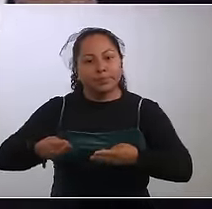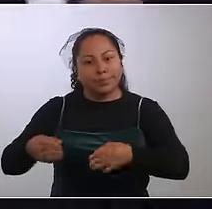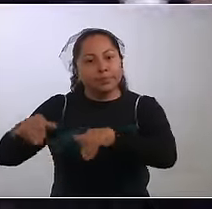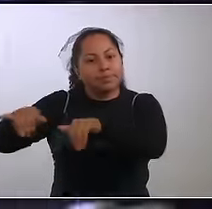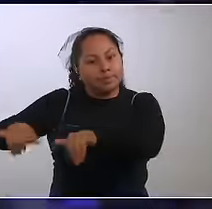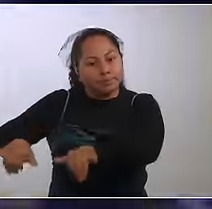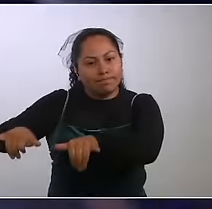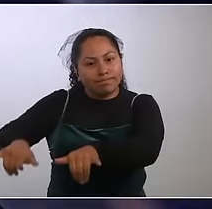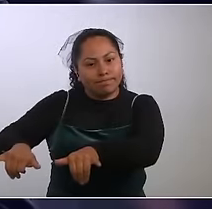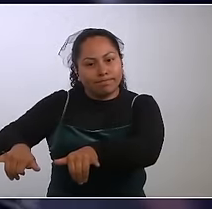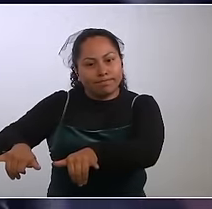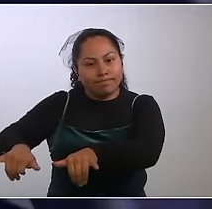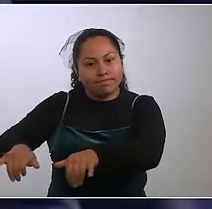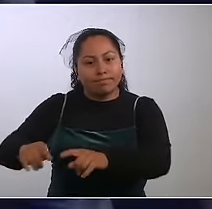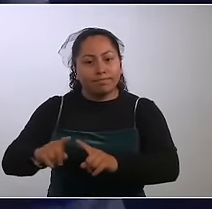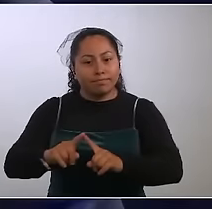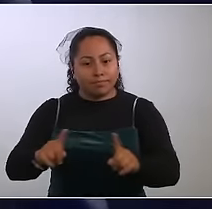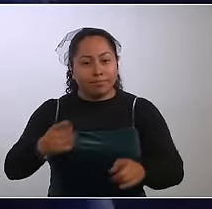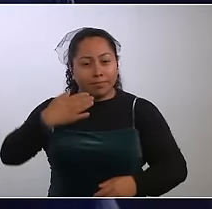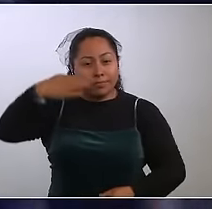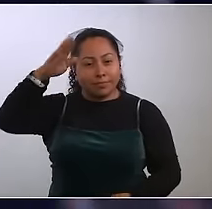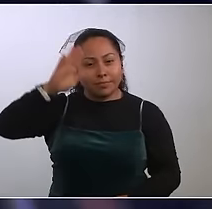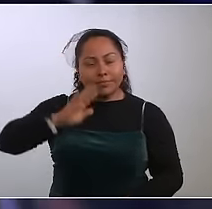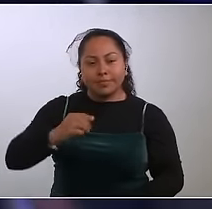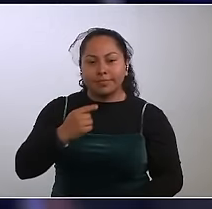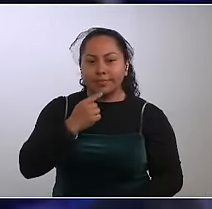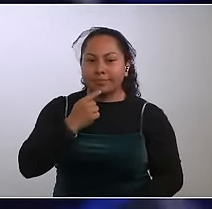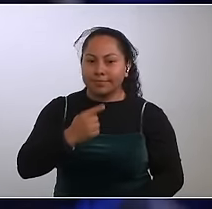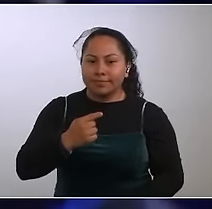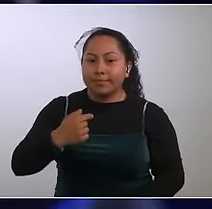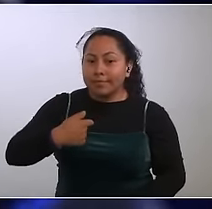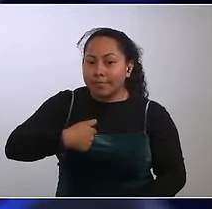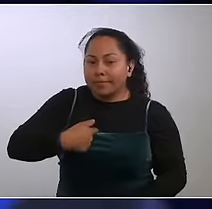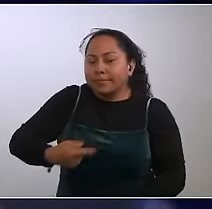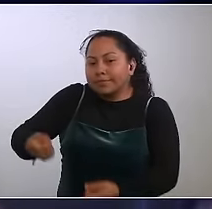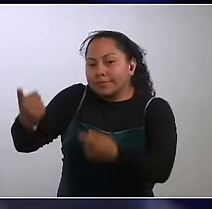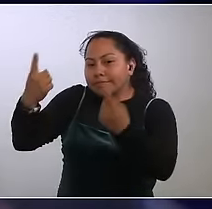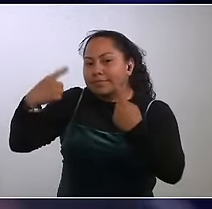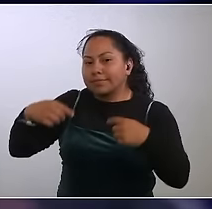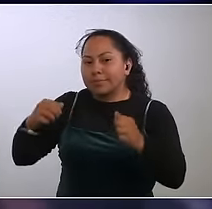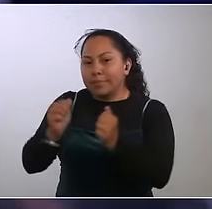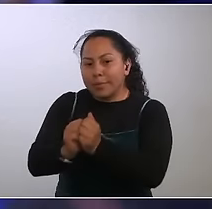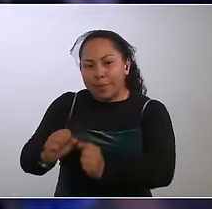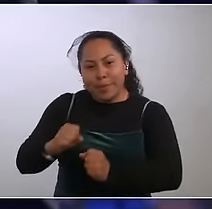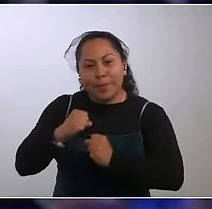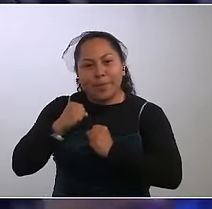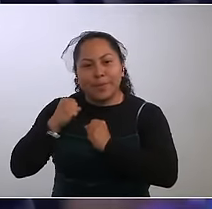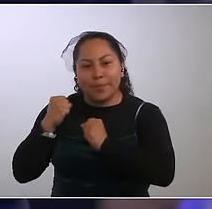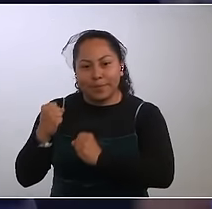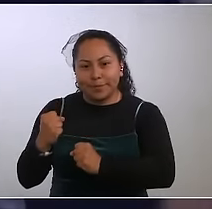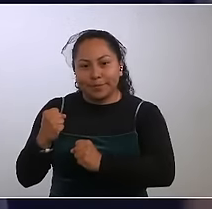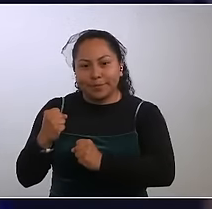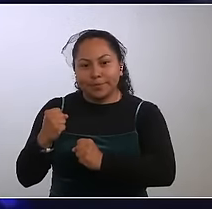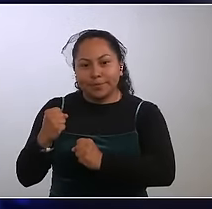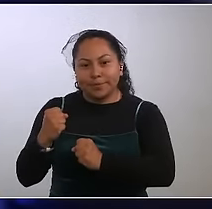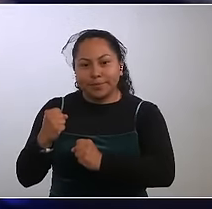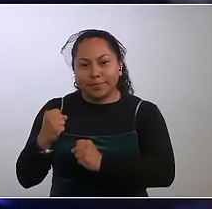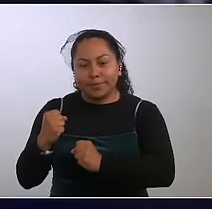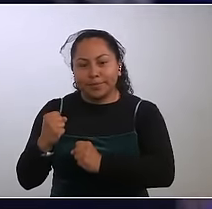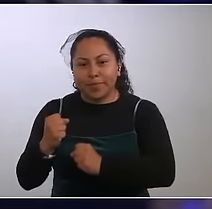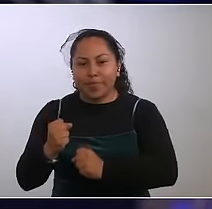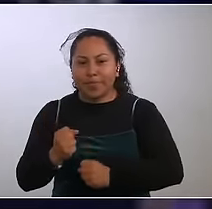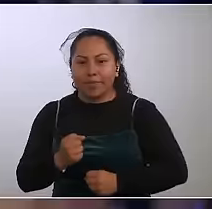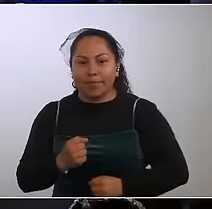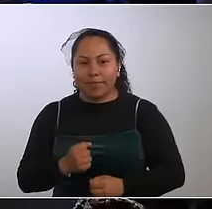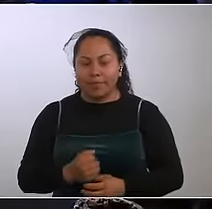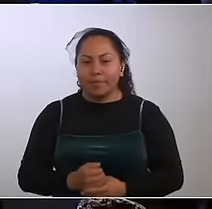dijo, cuando yo come down upon you with power, vengo con poder, you will be witnesses unto me. Testigos a mí. In Jerusalem. En